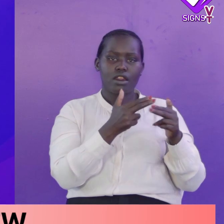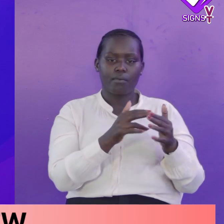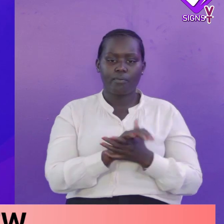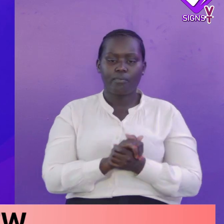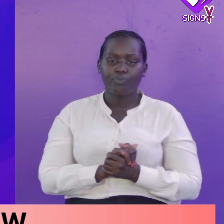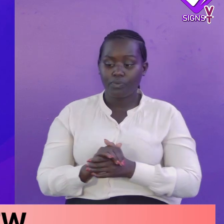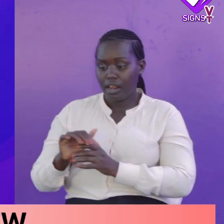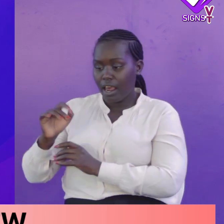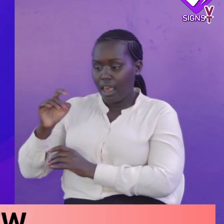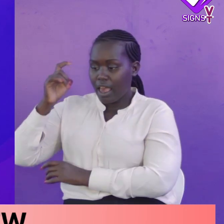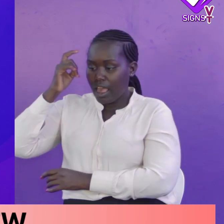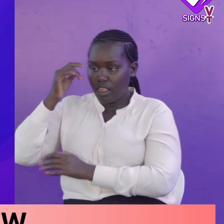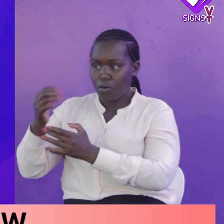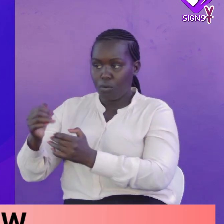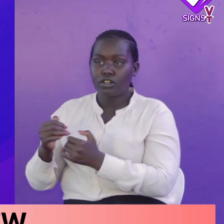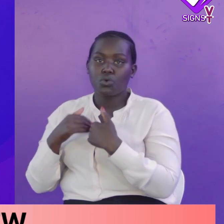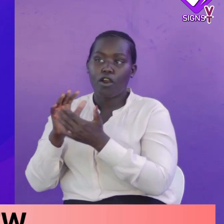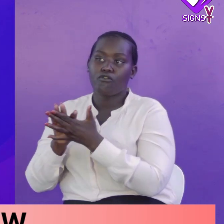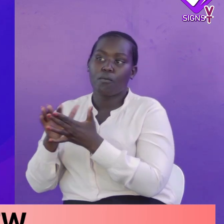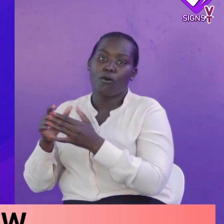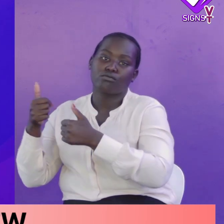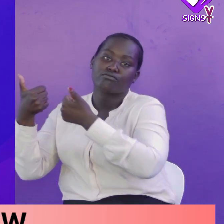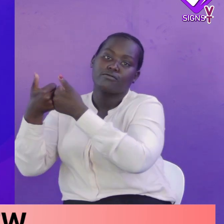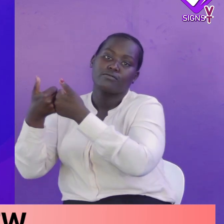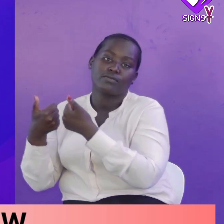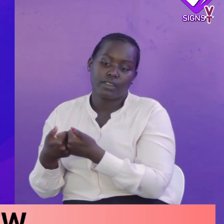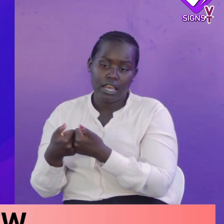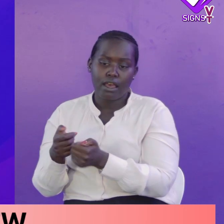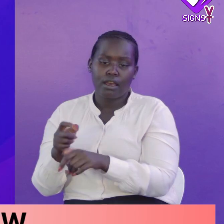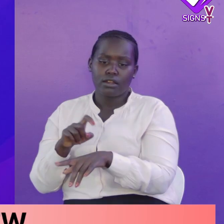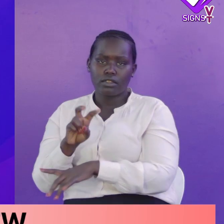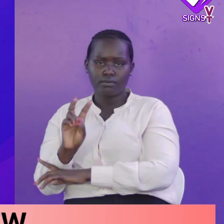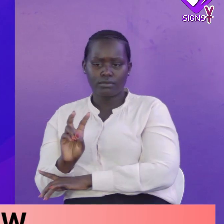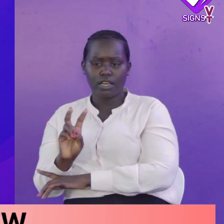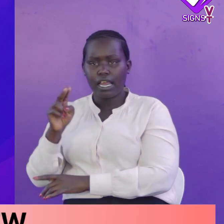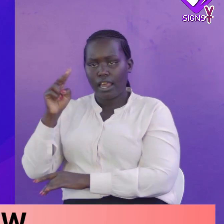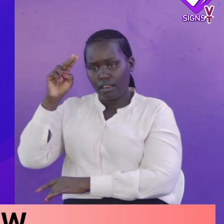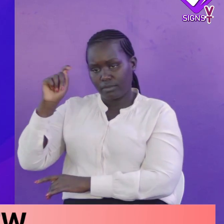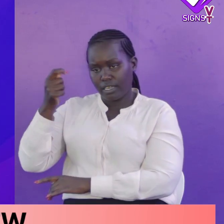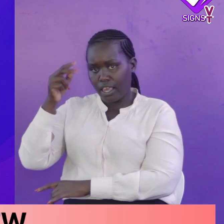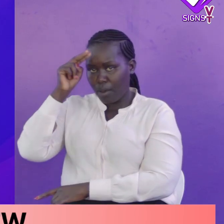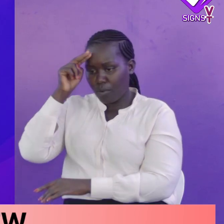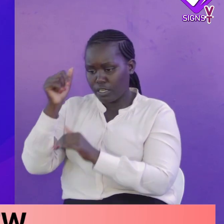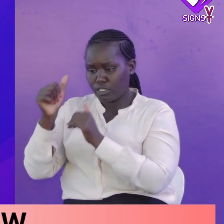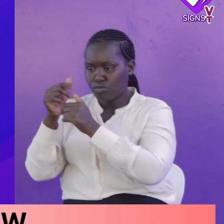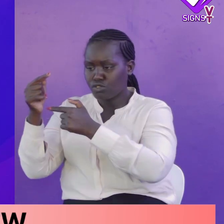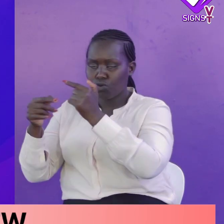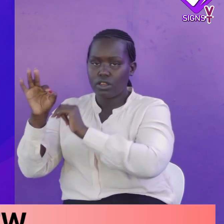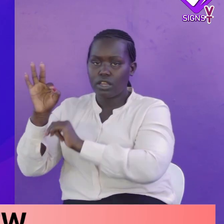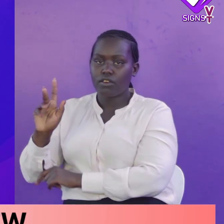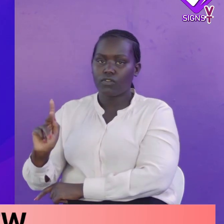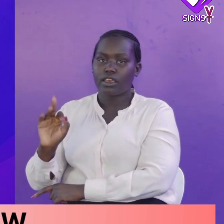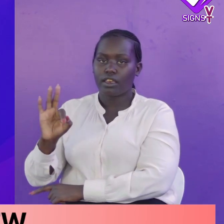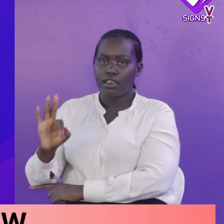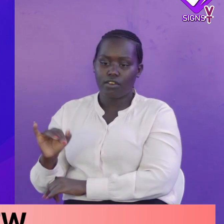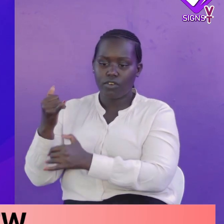to have more competition because when I look at the Kenya Police that won the FKF Premier League last